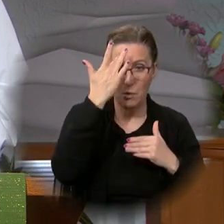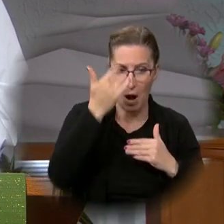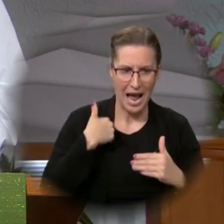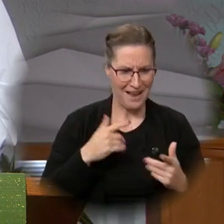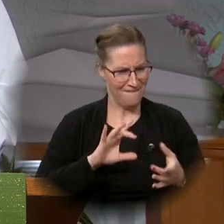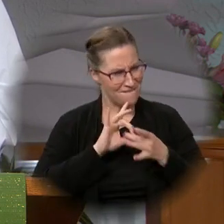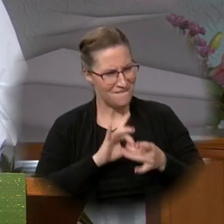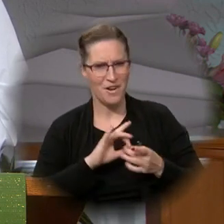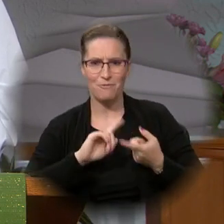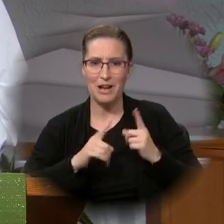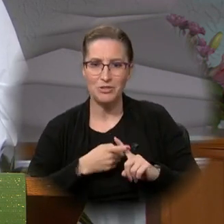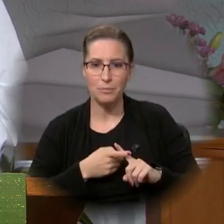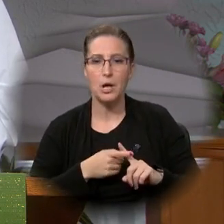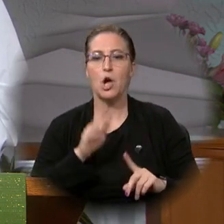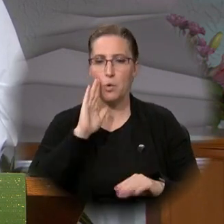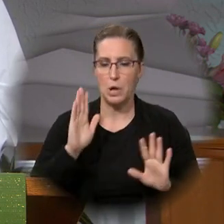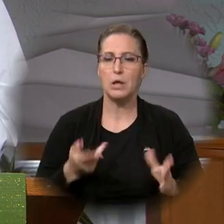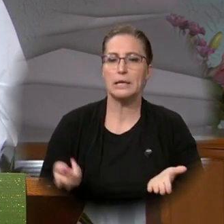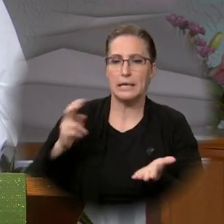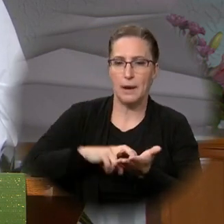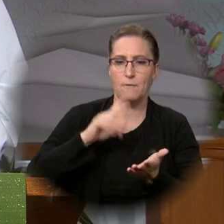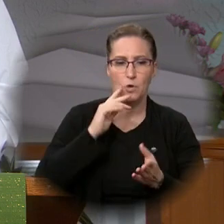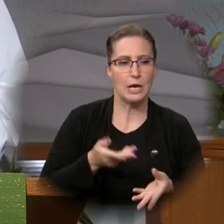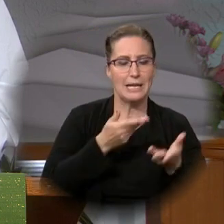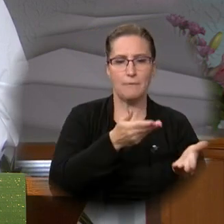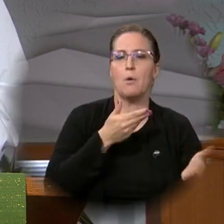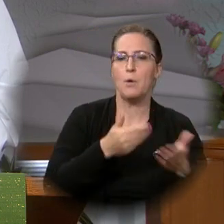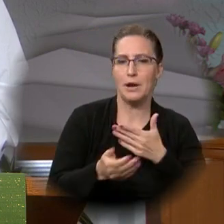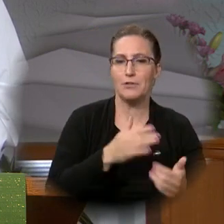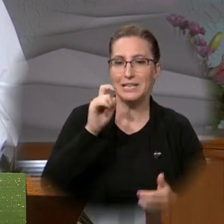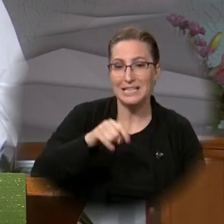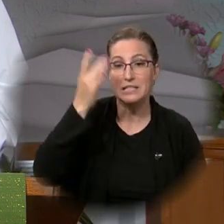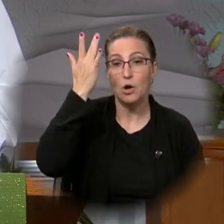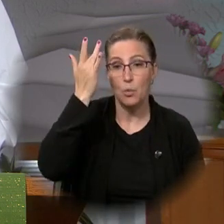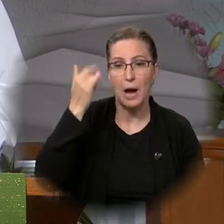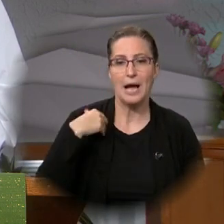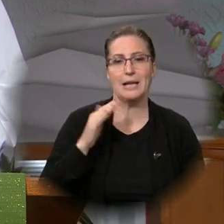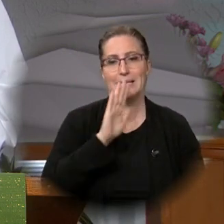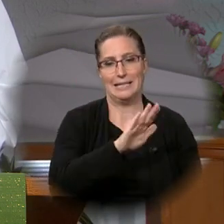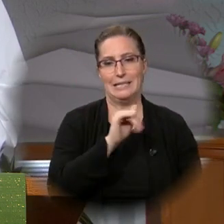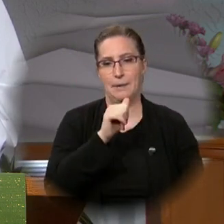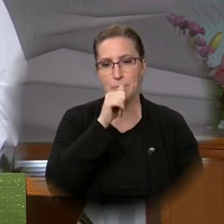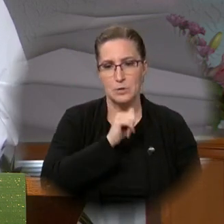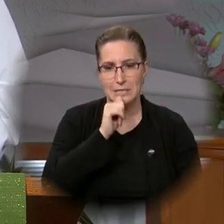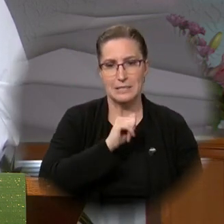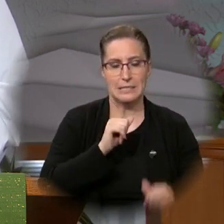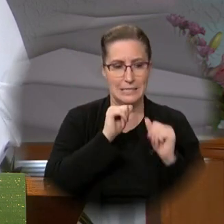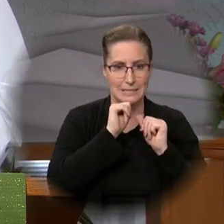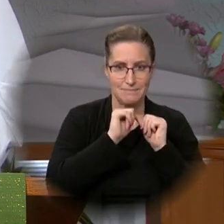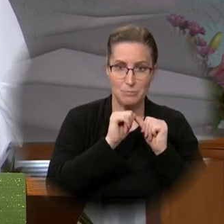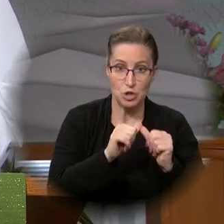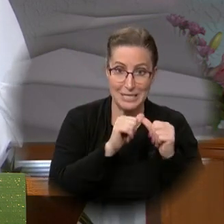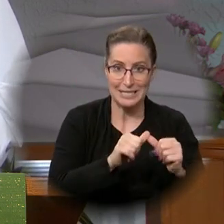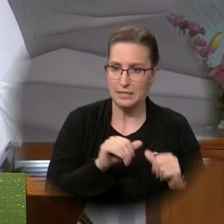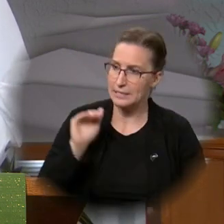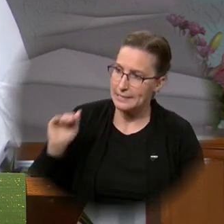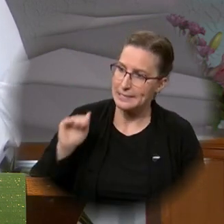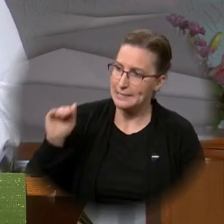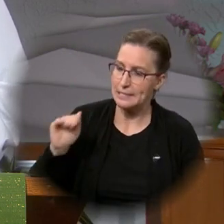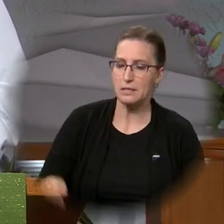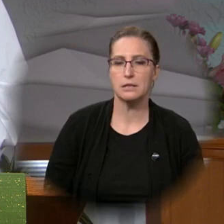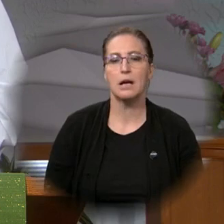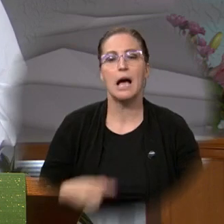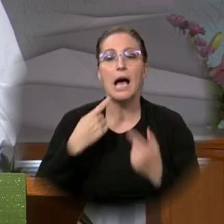friendship, he will get up to give him whatever he needs because of his persistence. And I tell you,